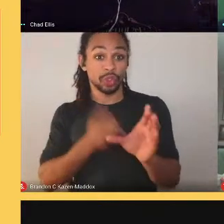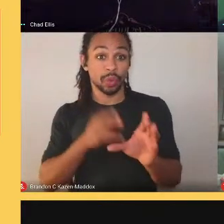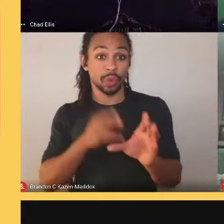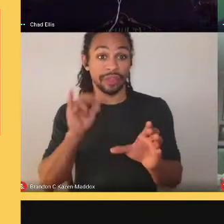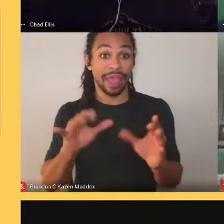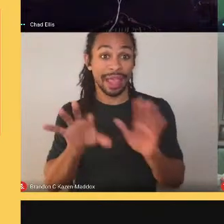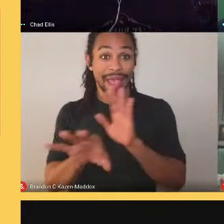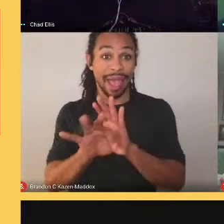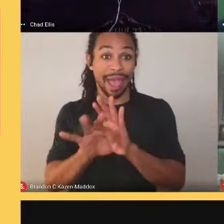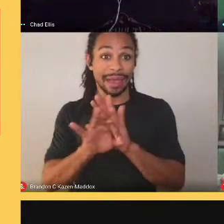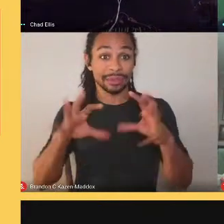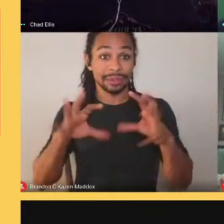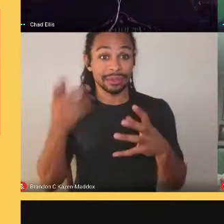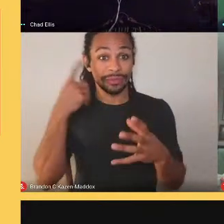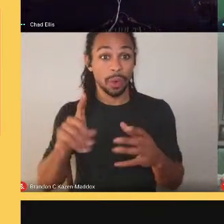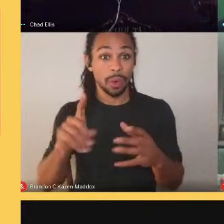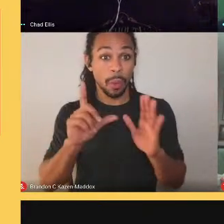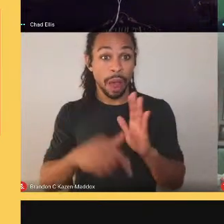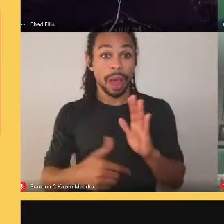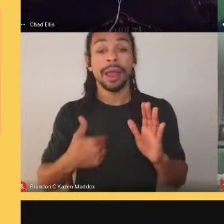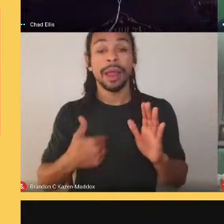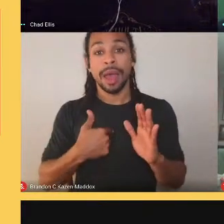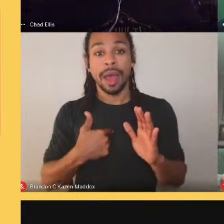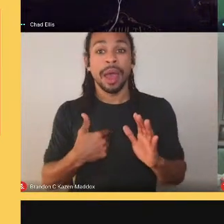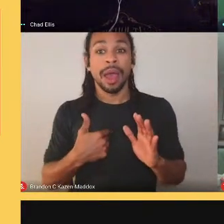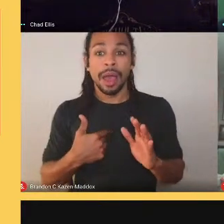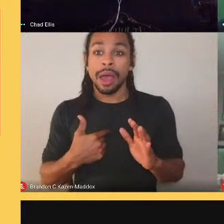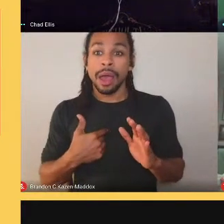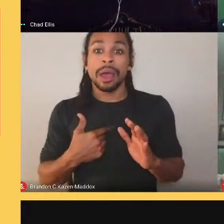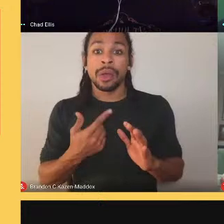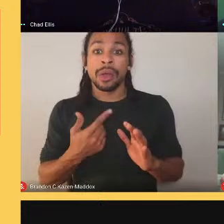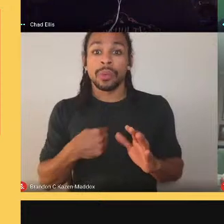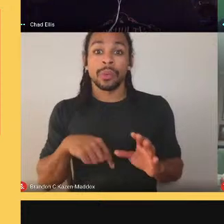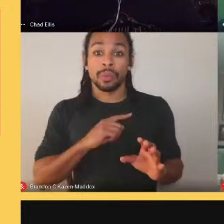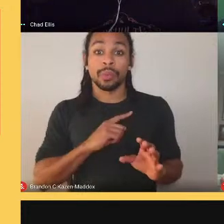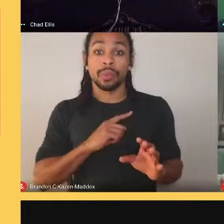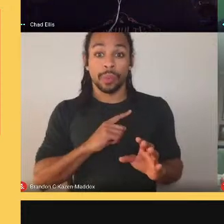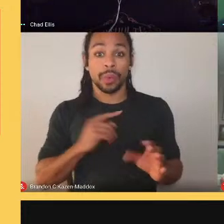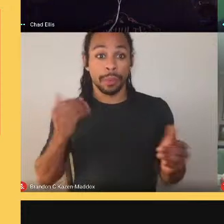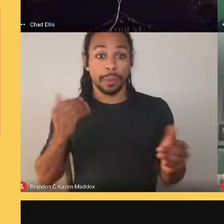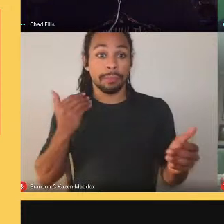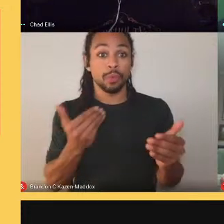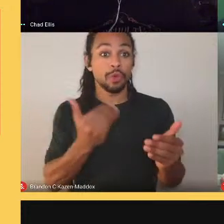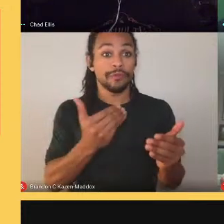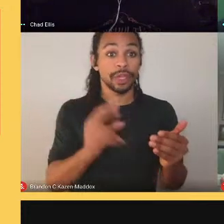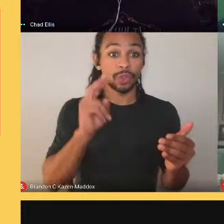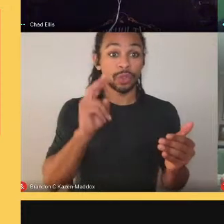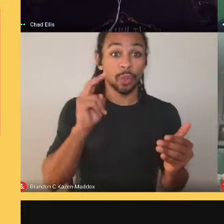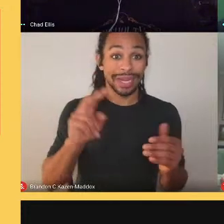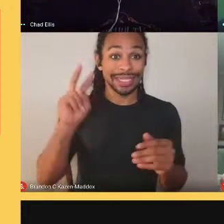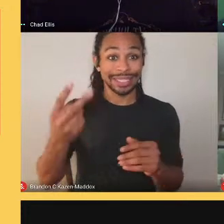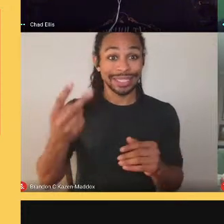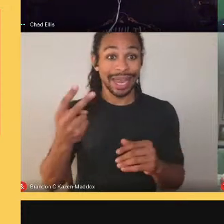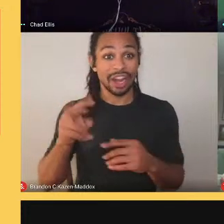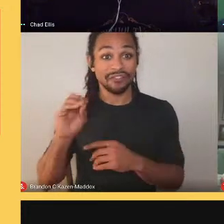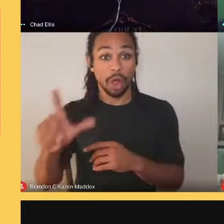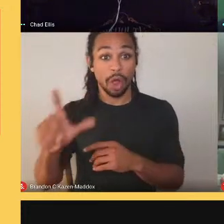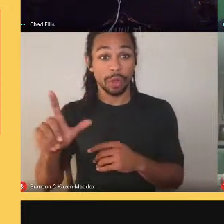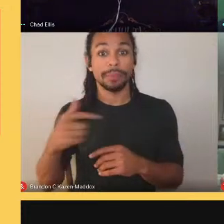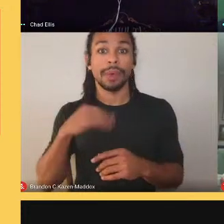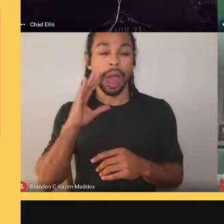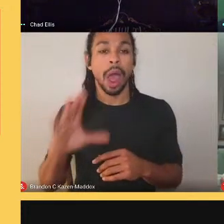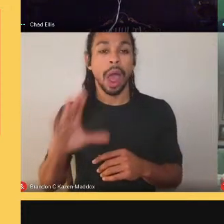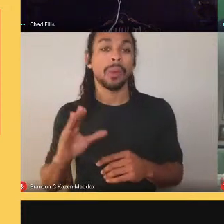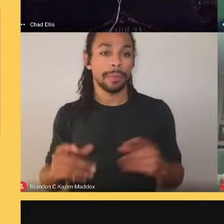we are now actually moving towards a second volume where I'll be taking the GMing seat. But for the two or three episodes in which I was a